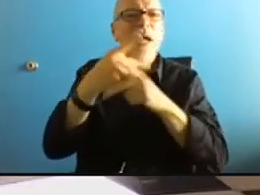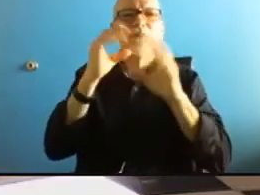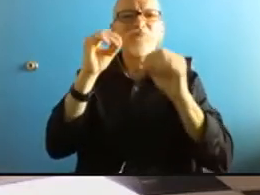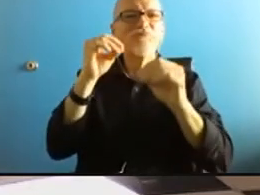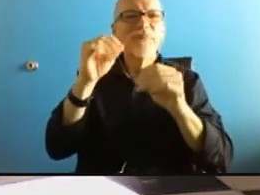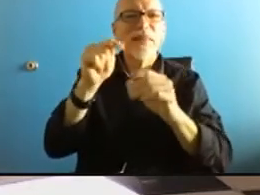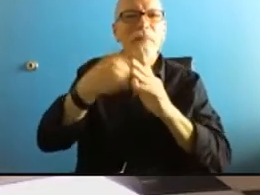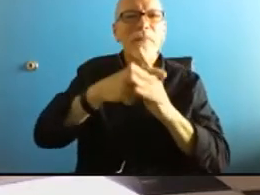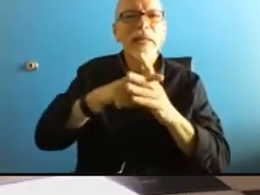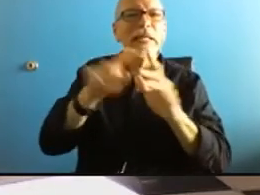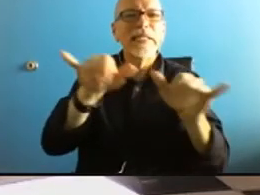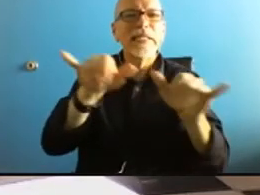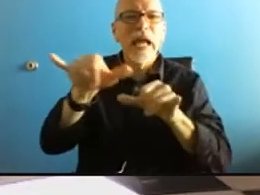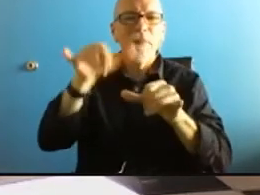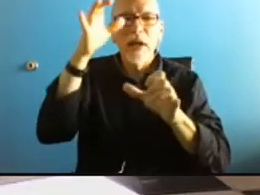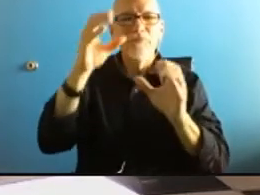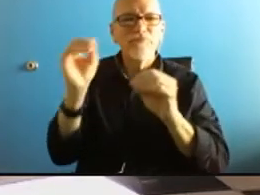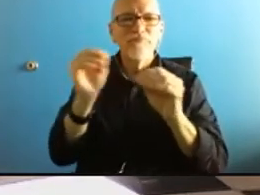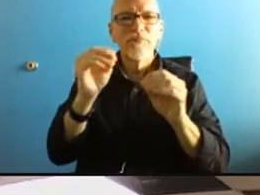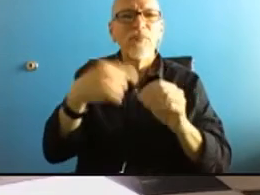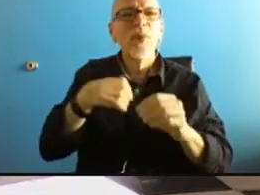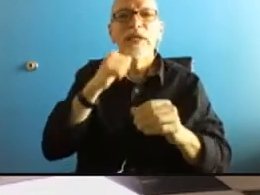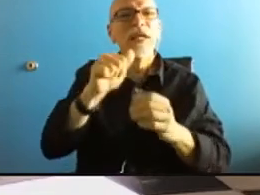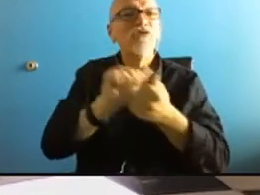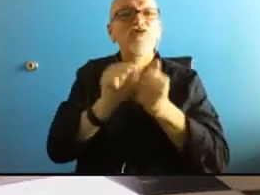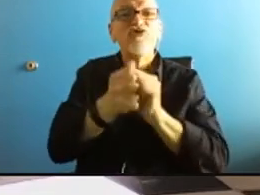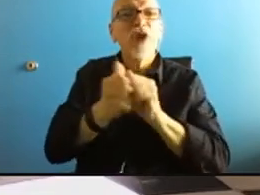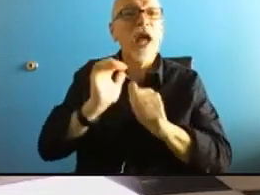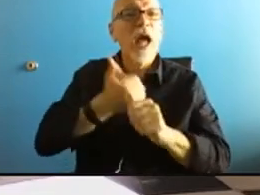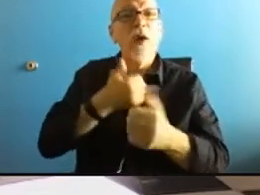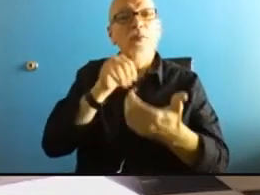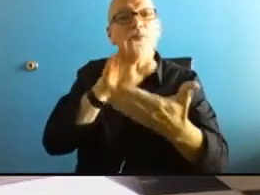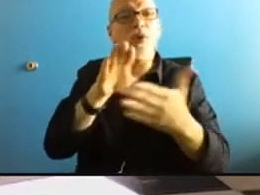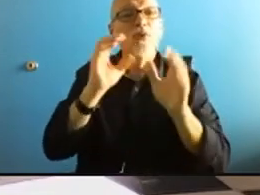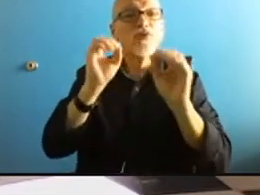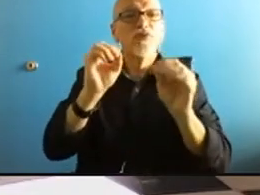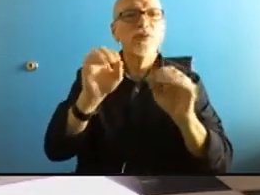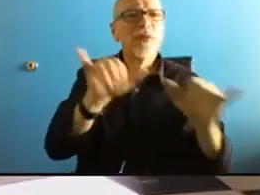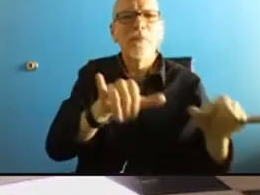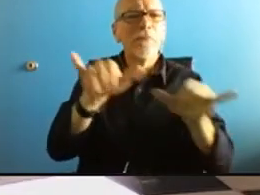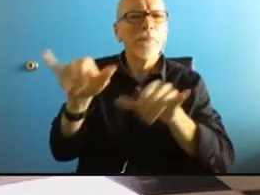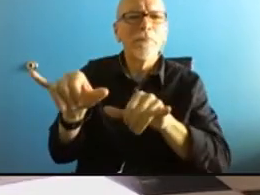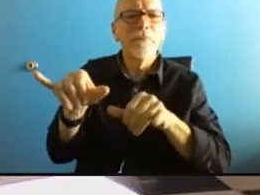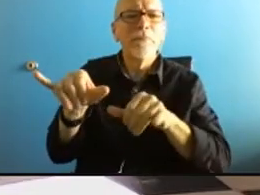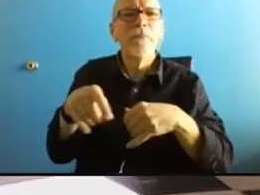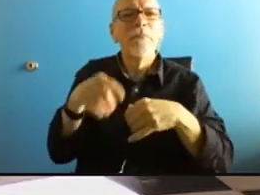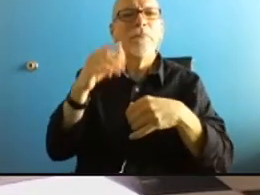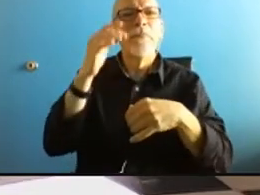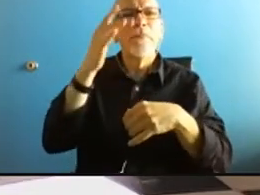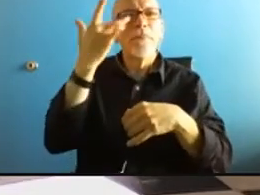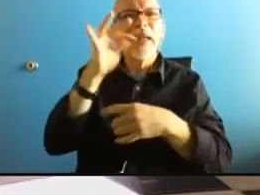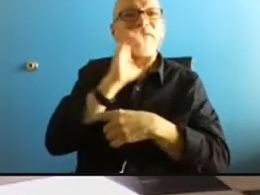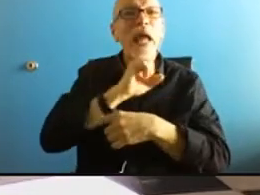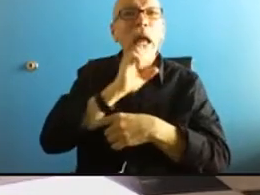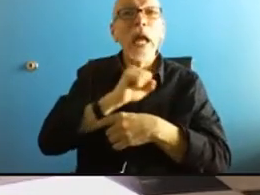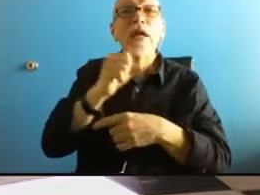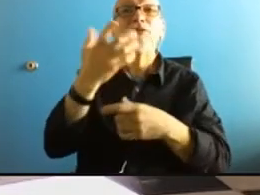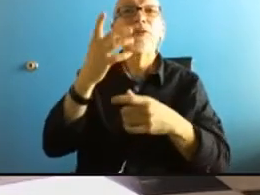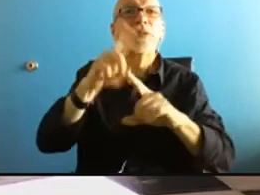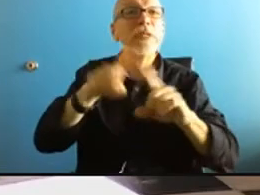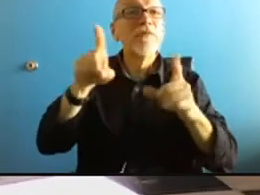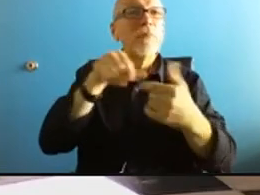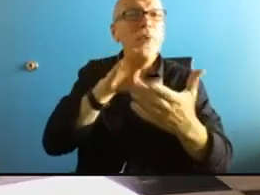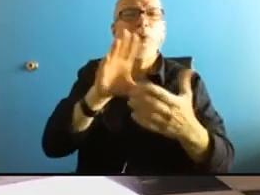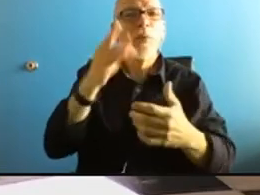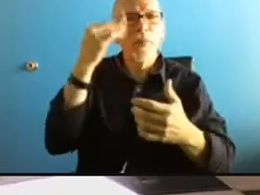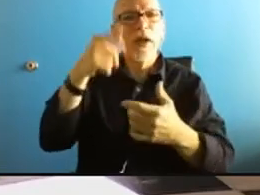So we didn't change our method of instruction because of the age. Because again, these are students that